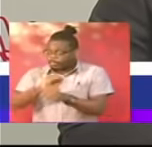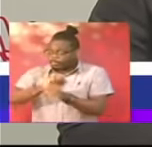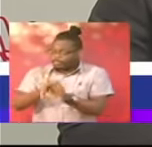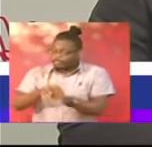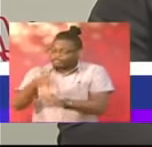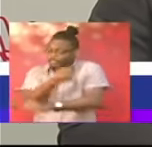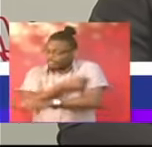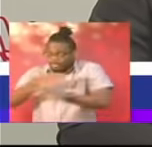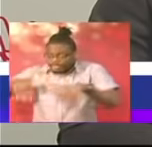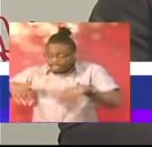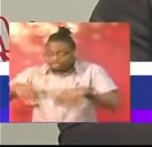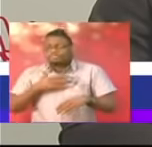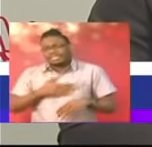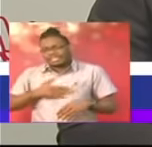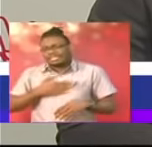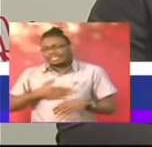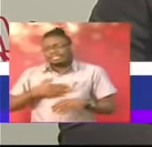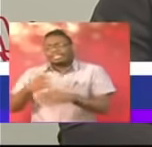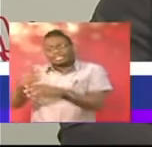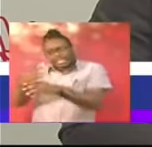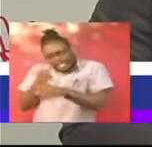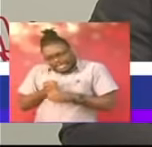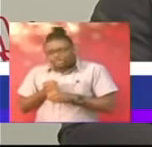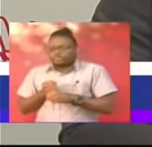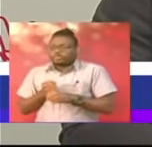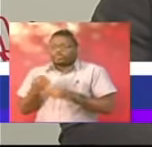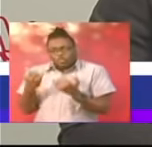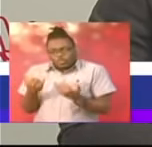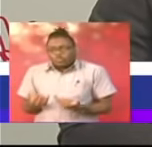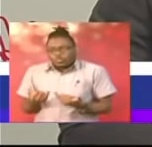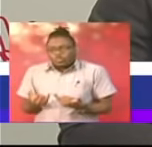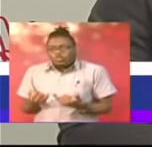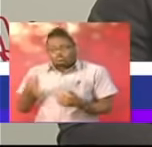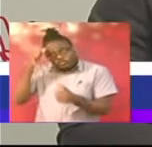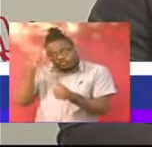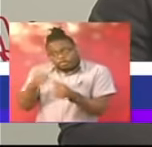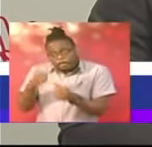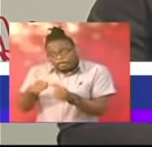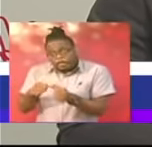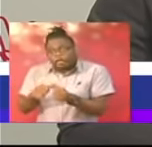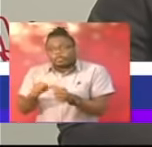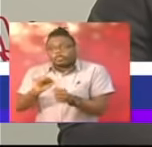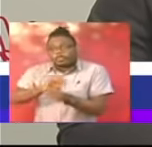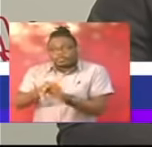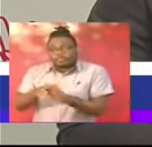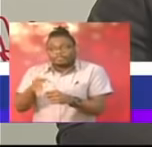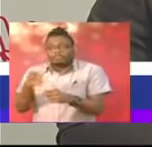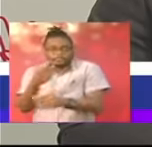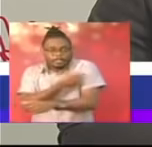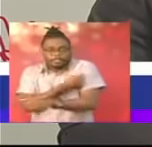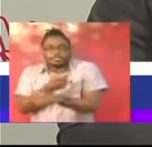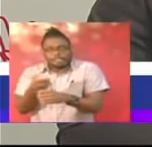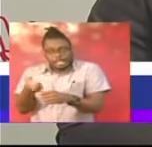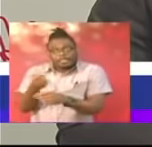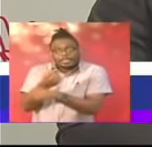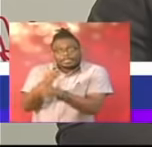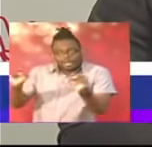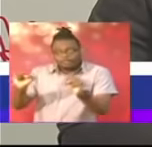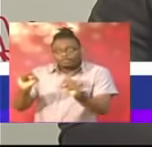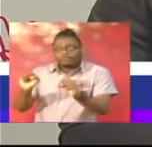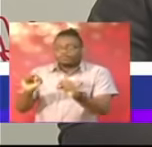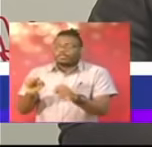please get yours now. Remember, the COVID-19 vaccines are safe, effective, free,